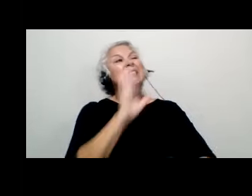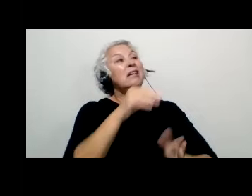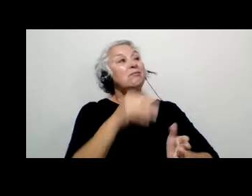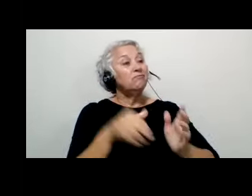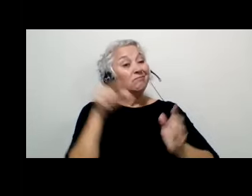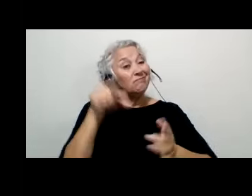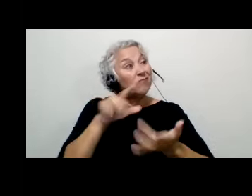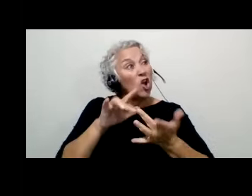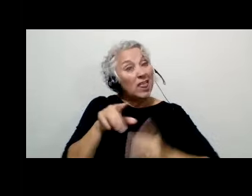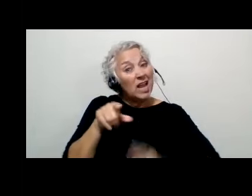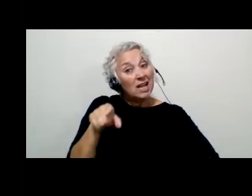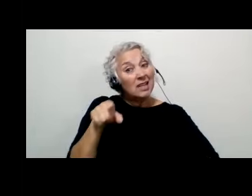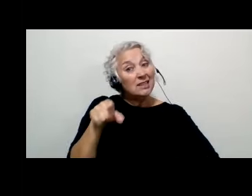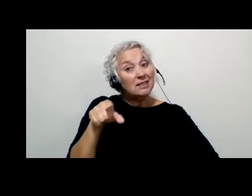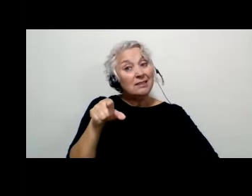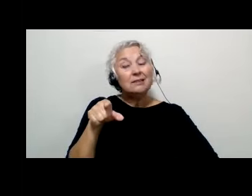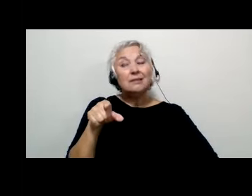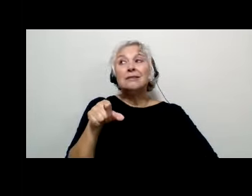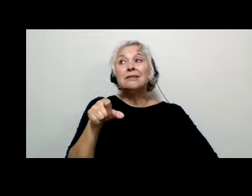online